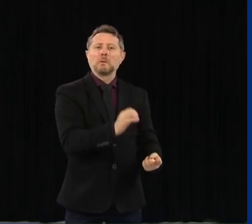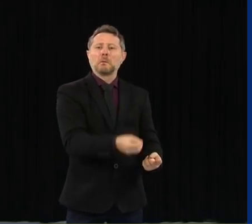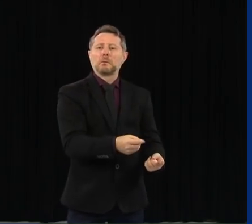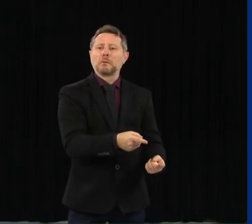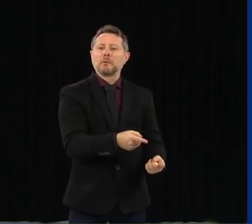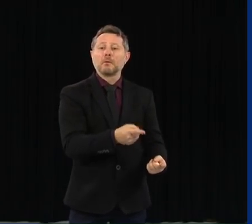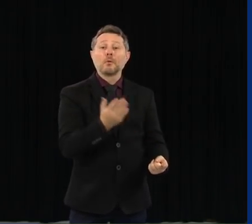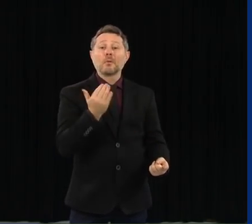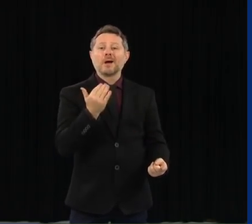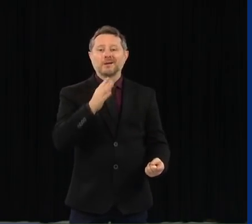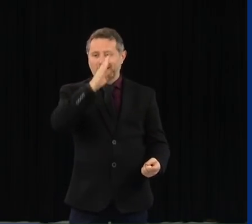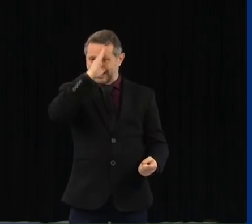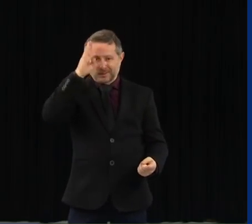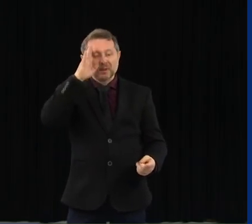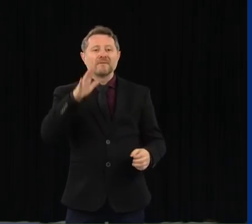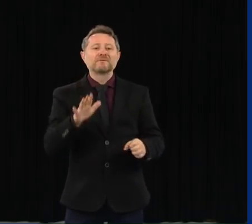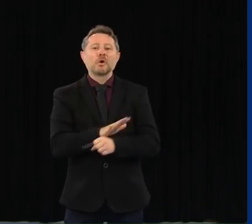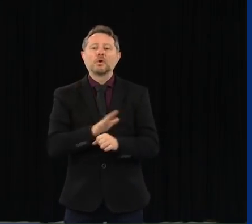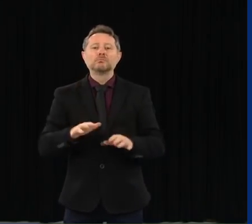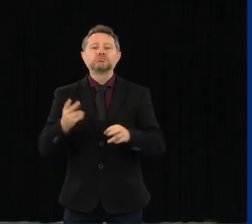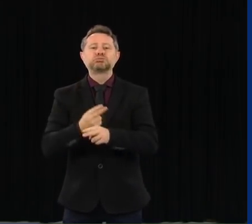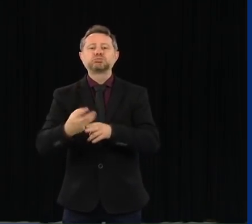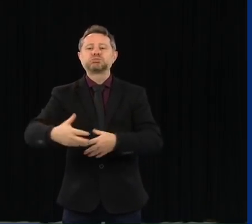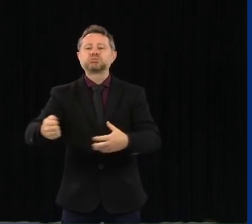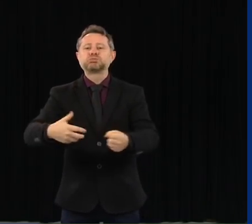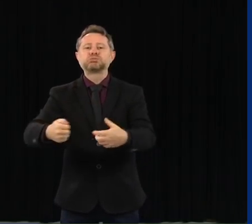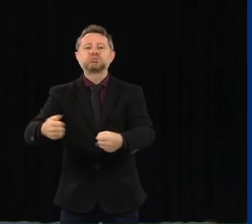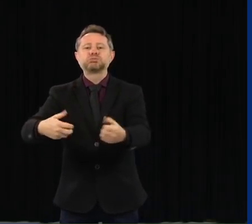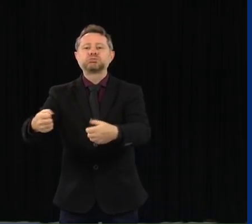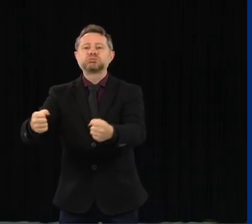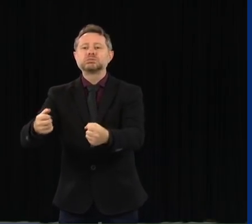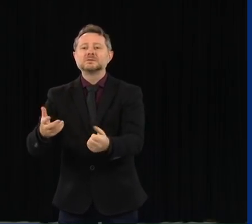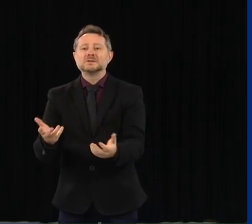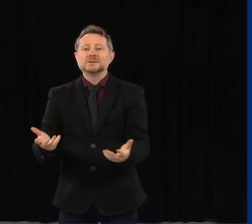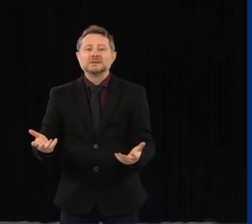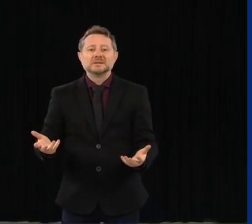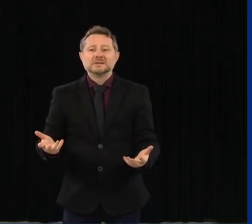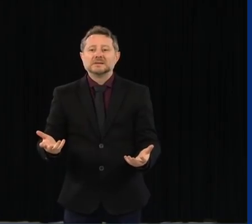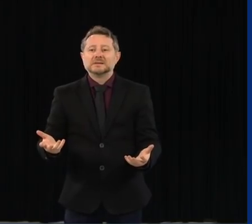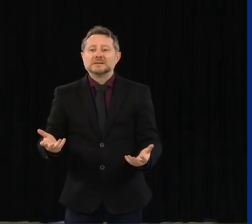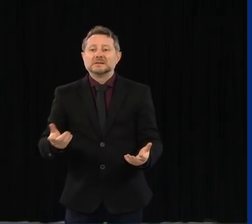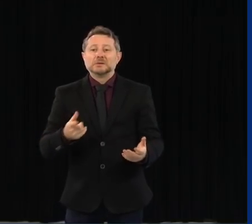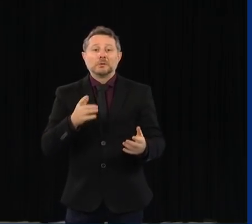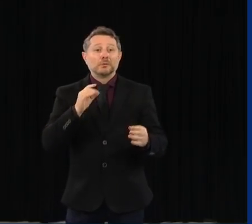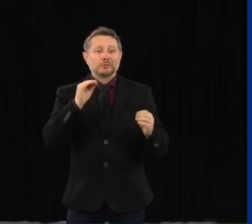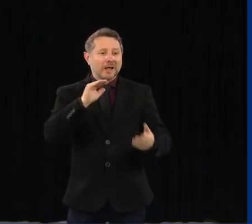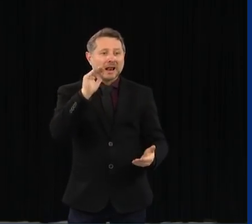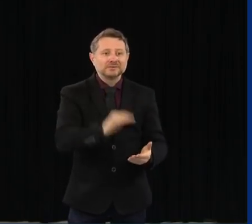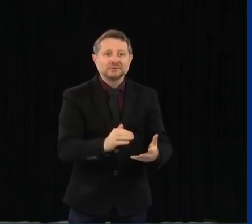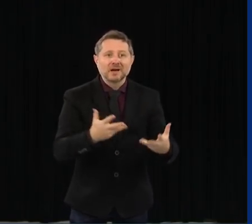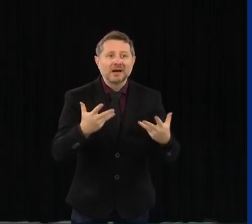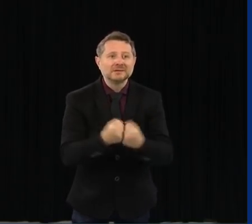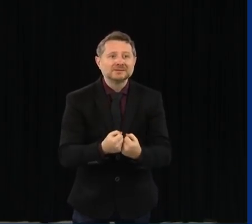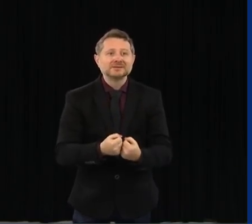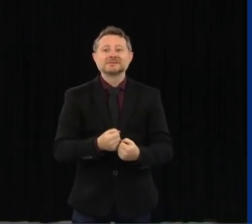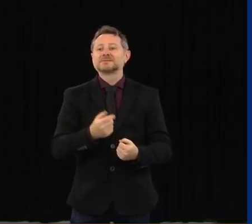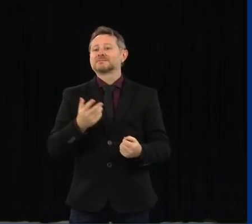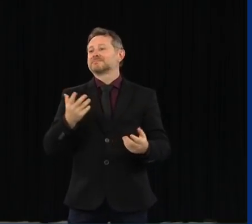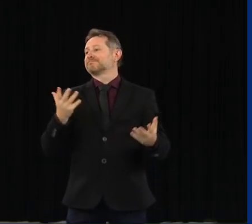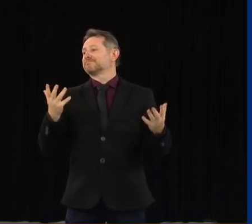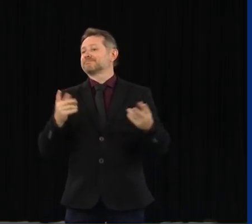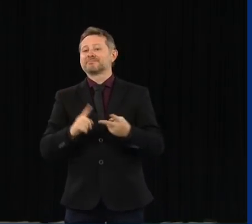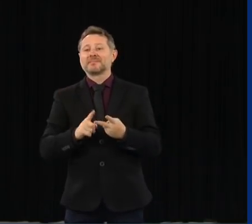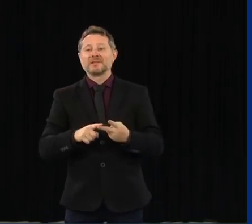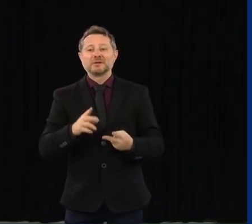down that you don't have the same number of automobile accidents or people getting hit by cars. You don't have the same